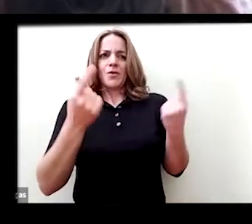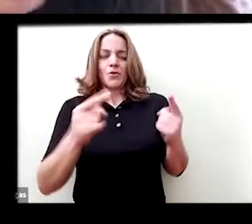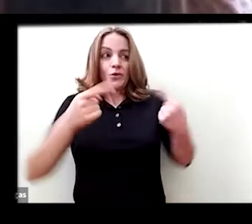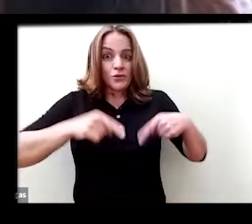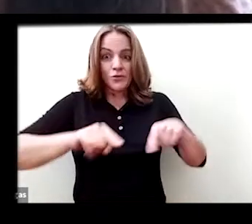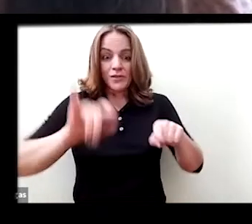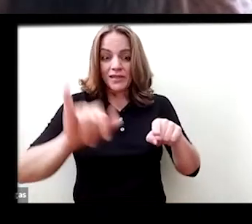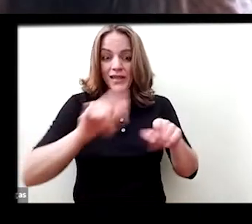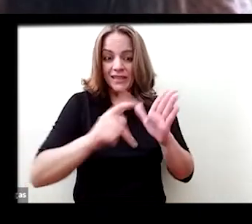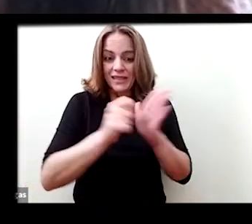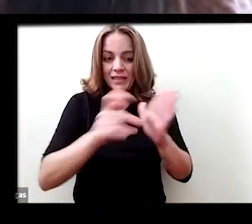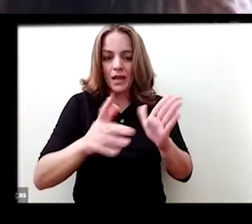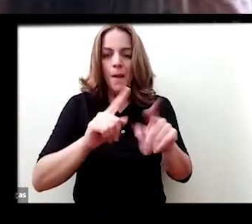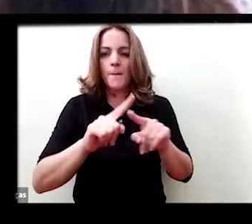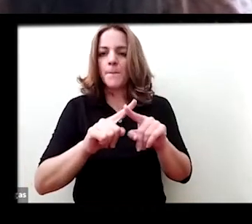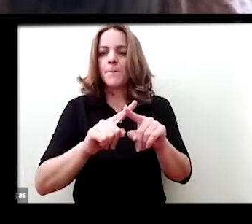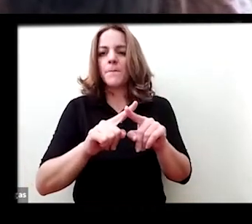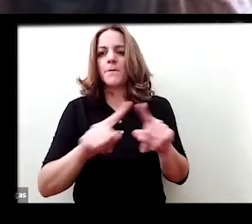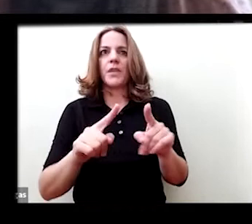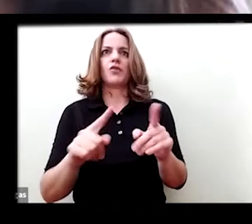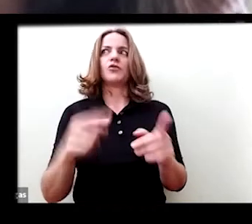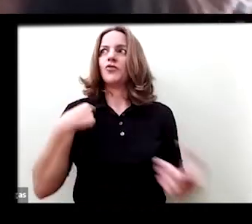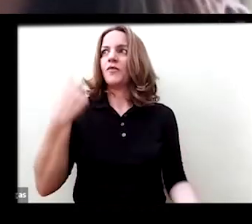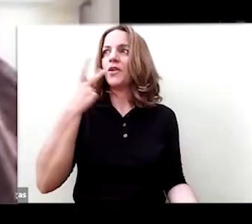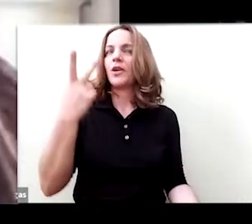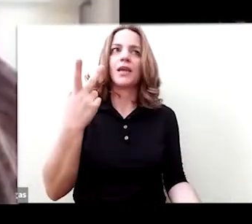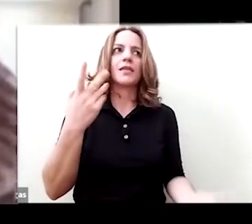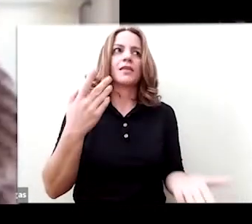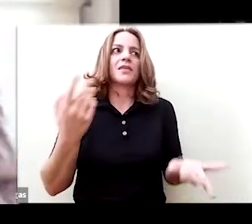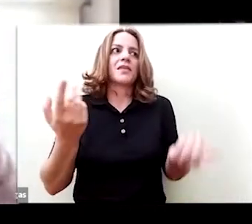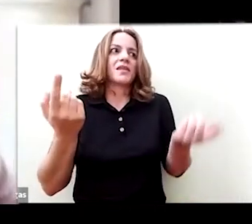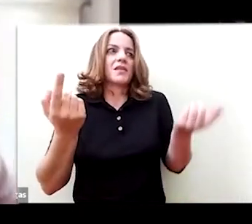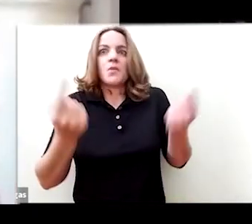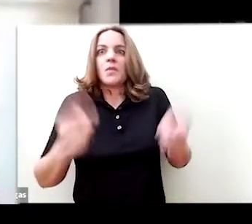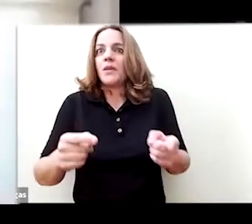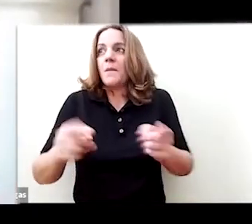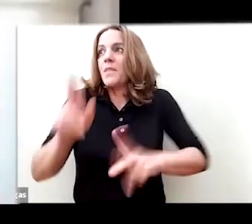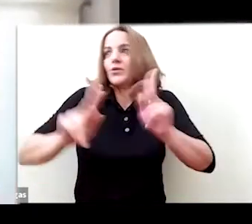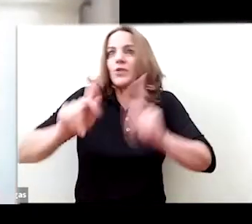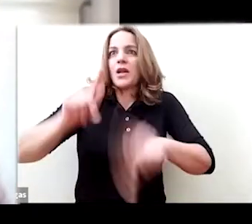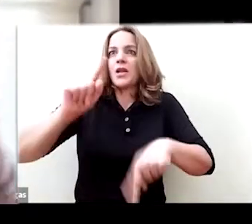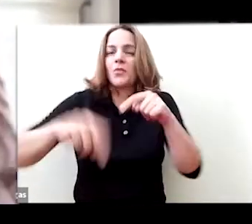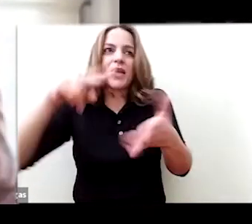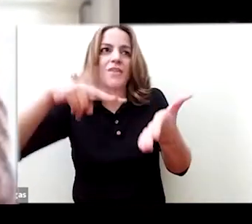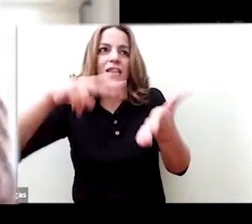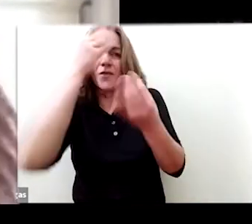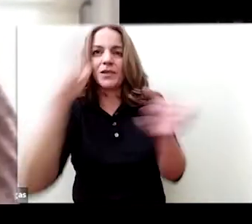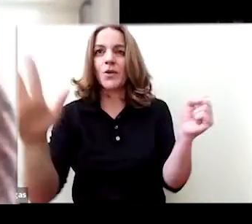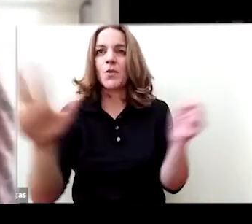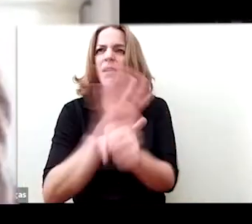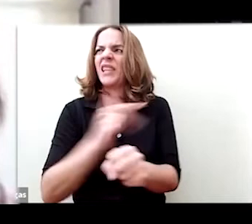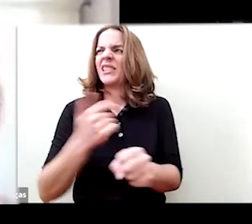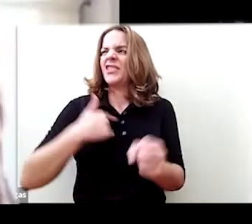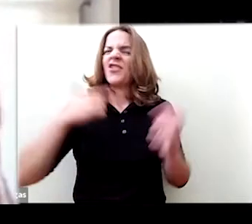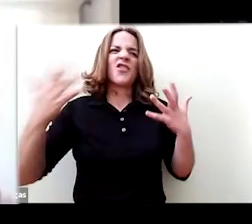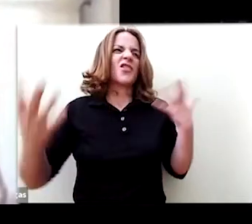away, and no one was able to hear it. And I was like, it'd be so cool if, like, I wonder if that speech was ever written down anywhere, if we could get